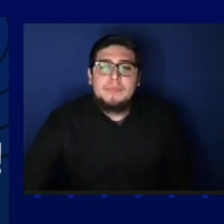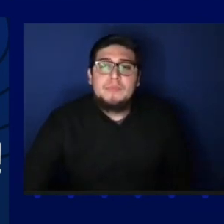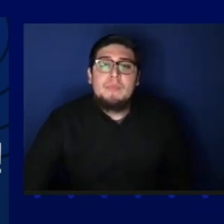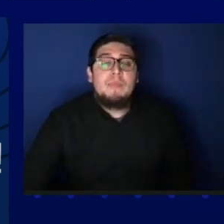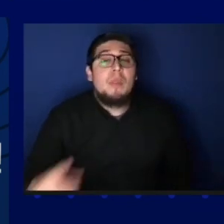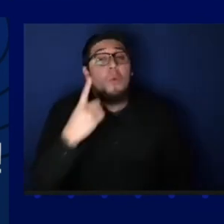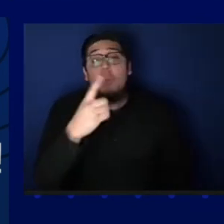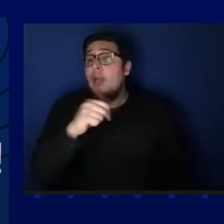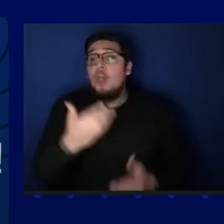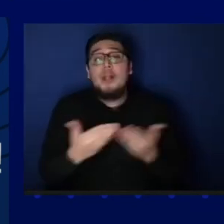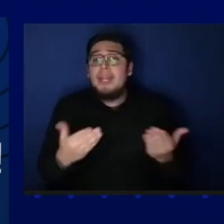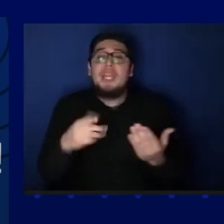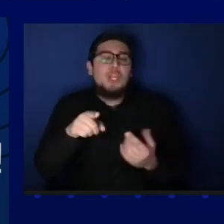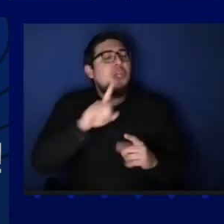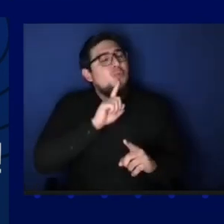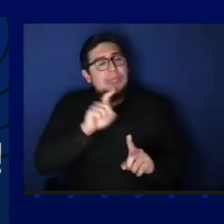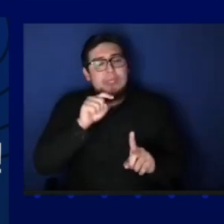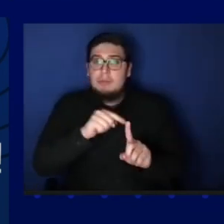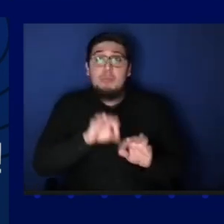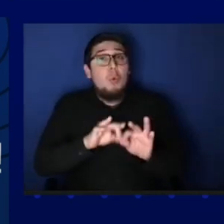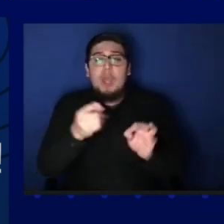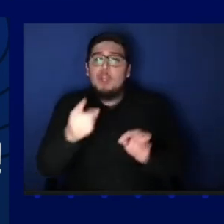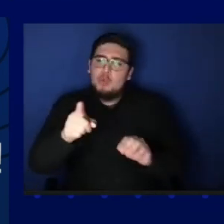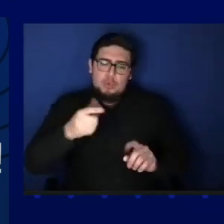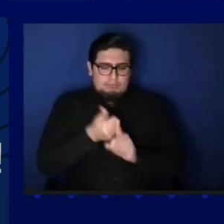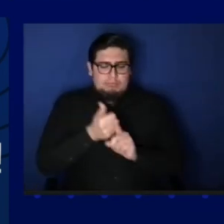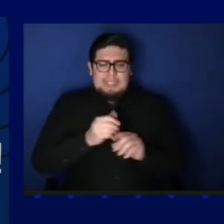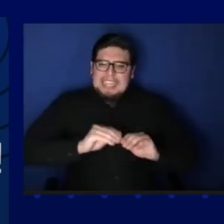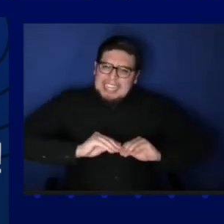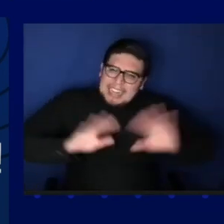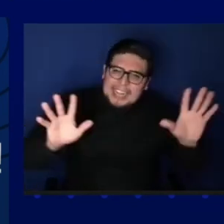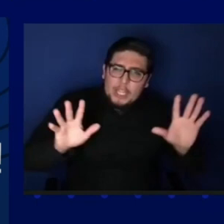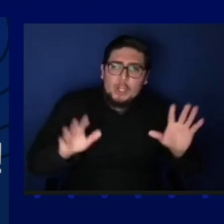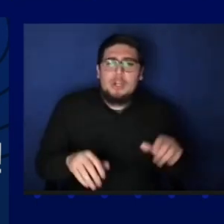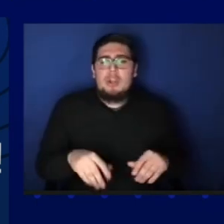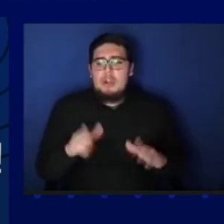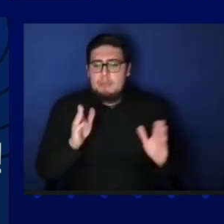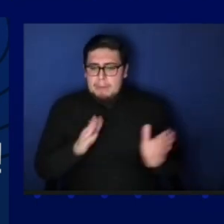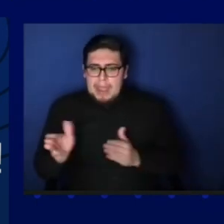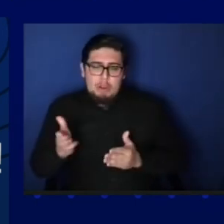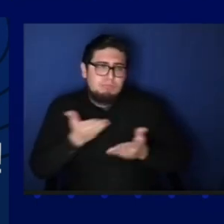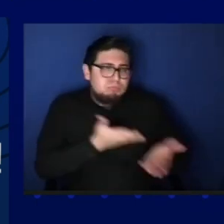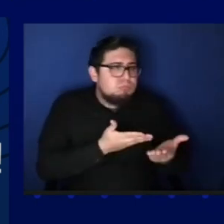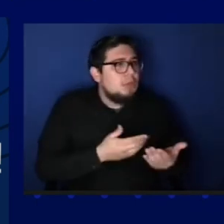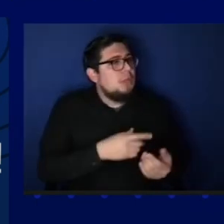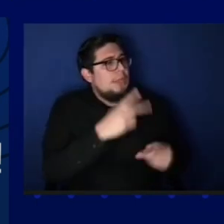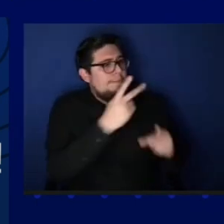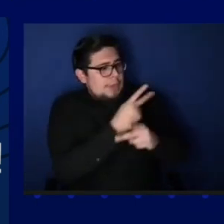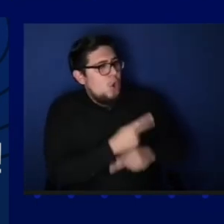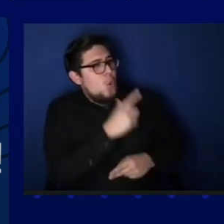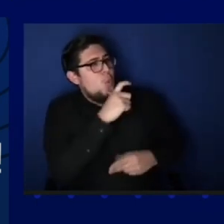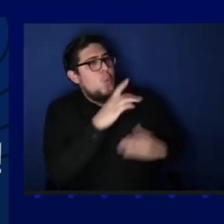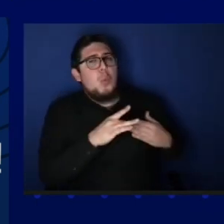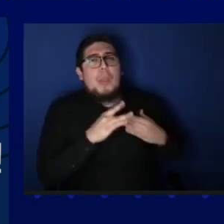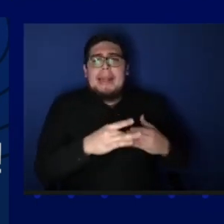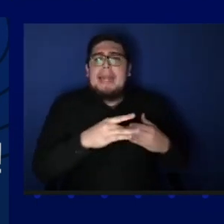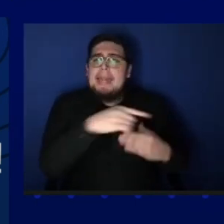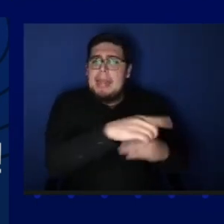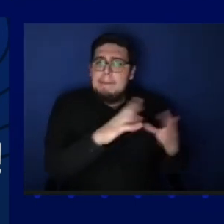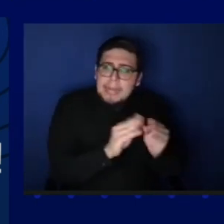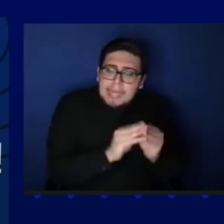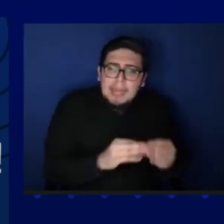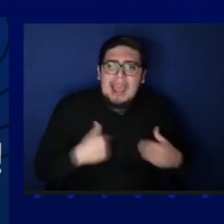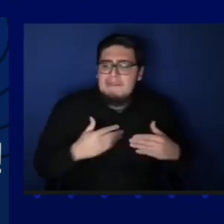and prepare before who is leading the meeting and have a plan about how folks in your group are going to